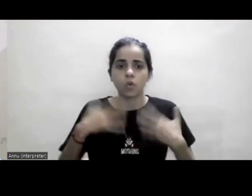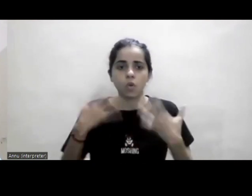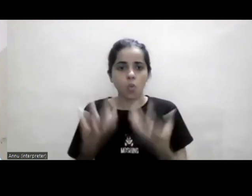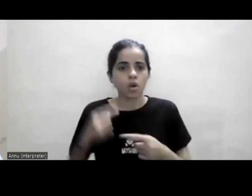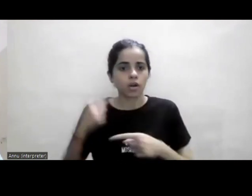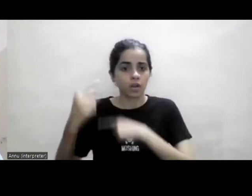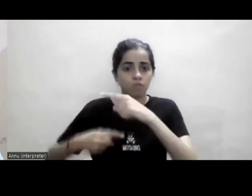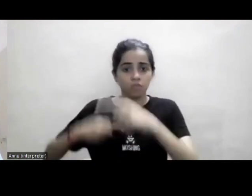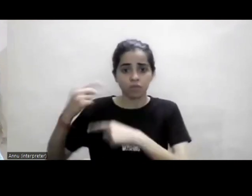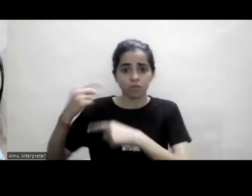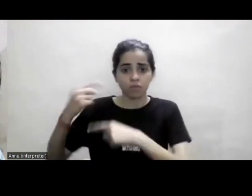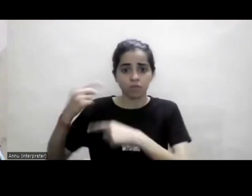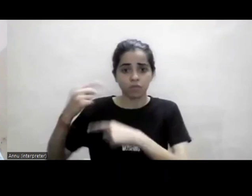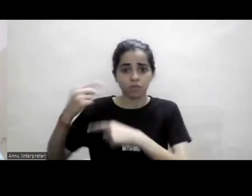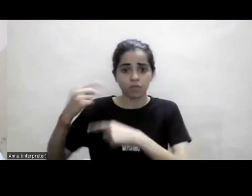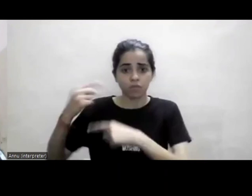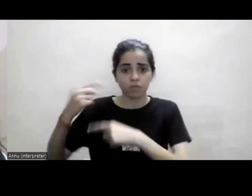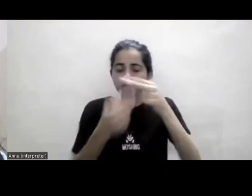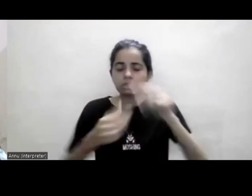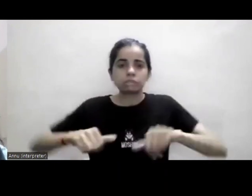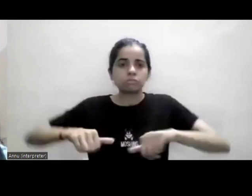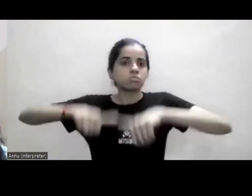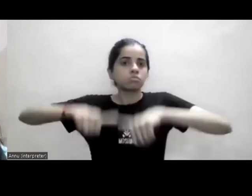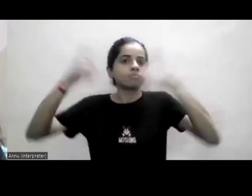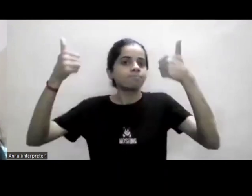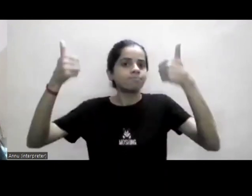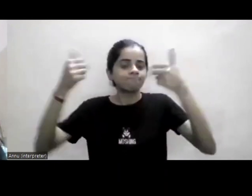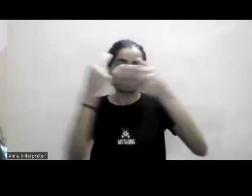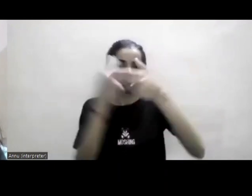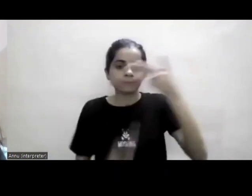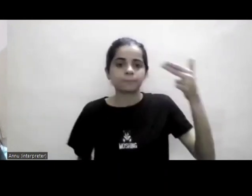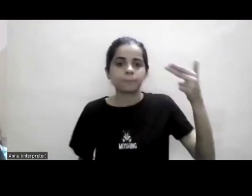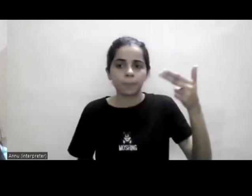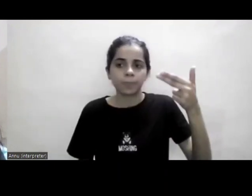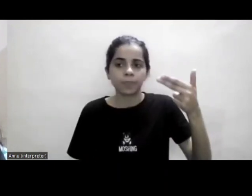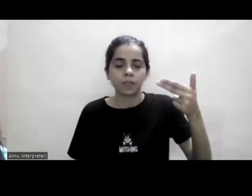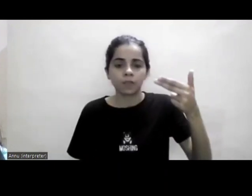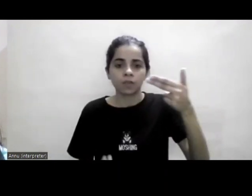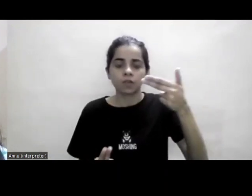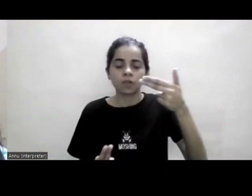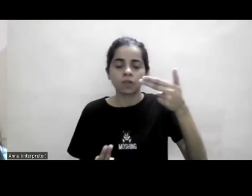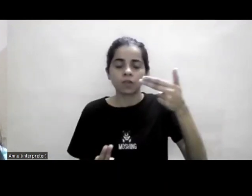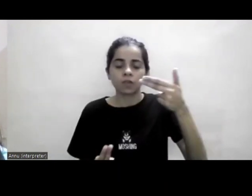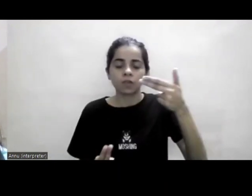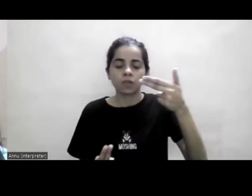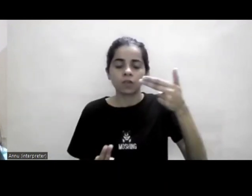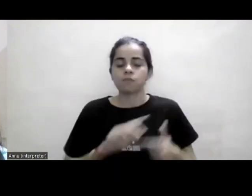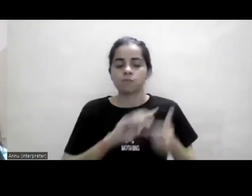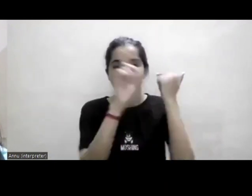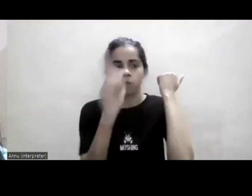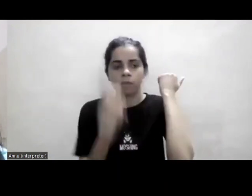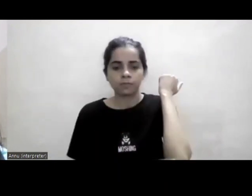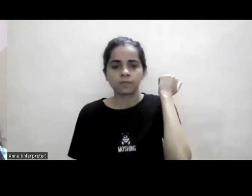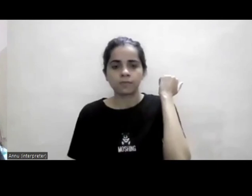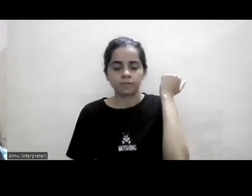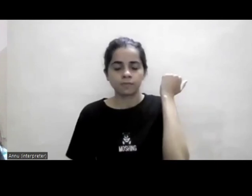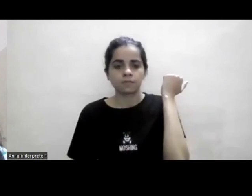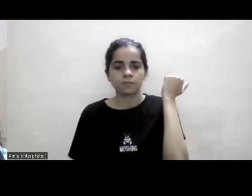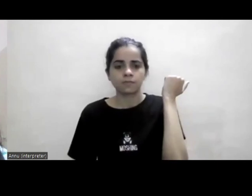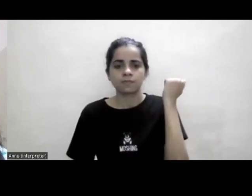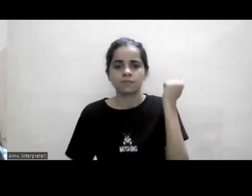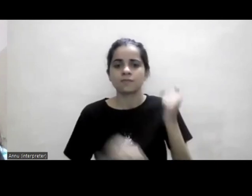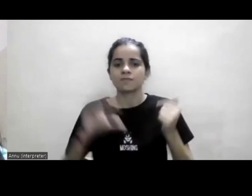everyone to have a successful story. Because when we look at it this way, it's like the ending is